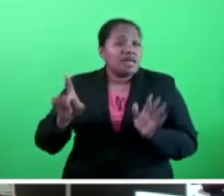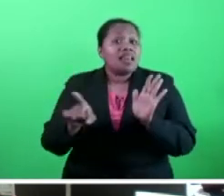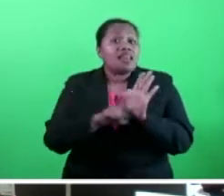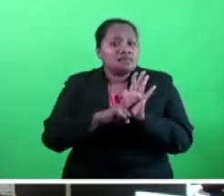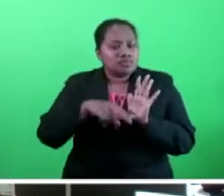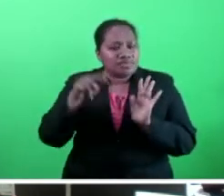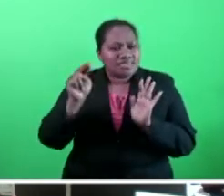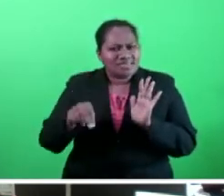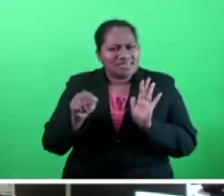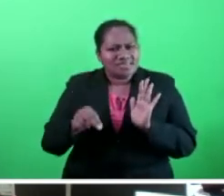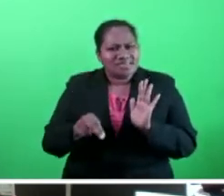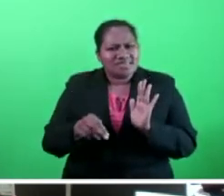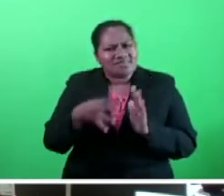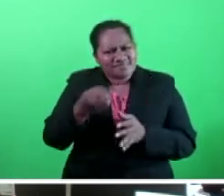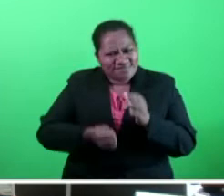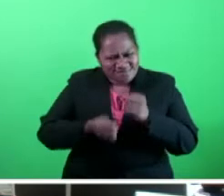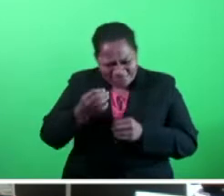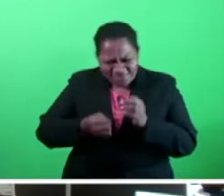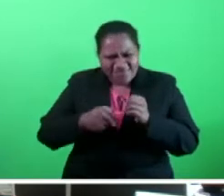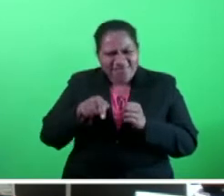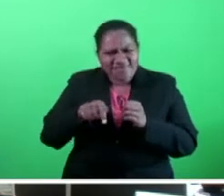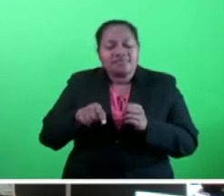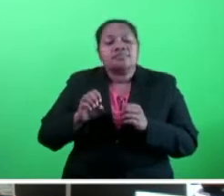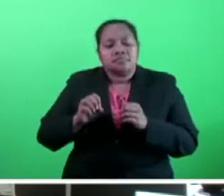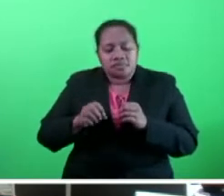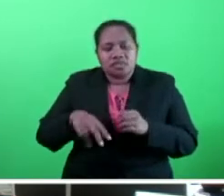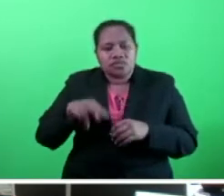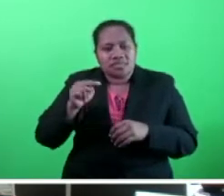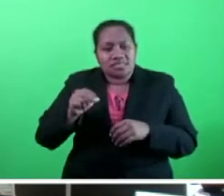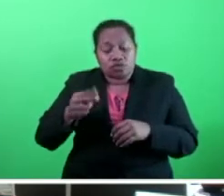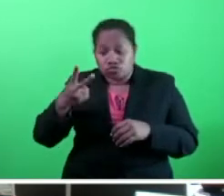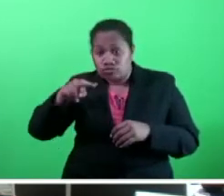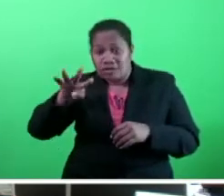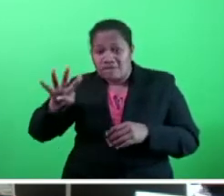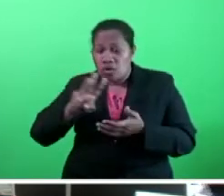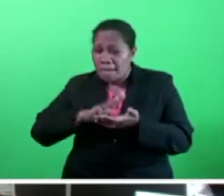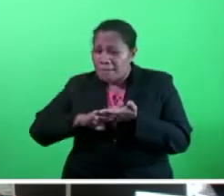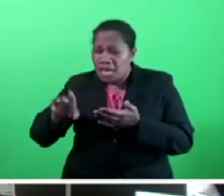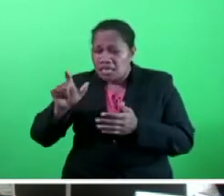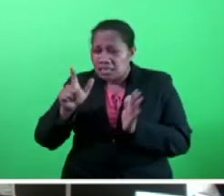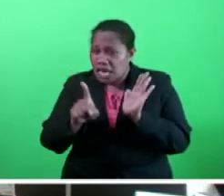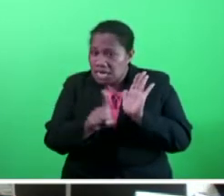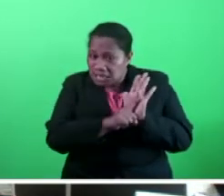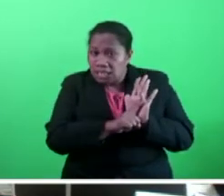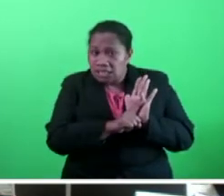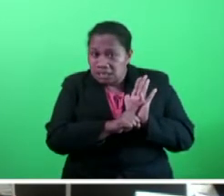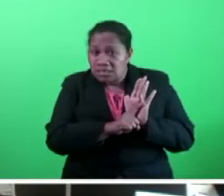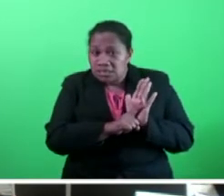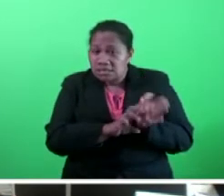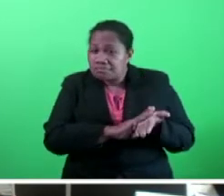needed annually to meet the full demand. Now, out of this, about 24 million litres